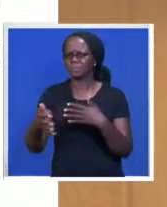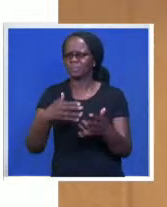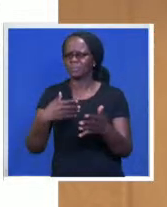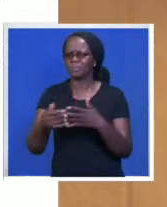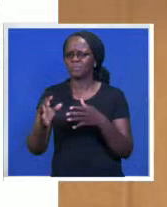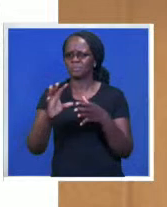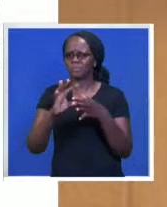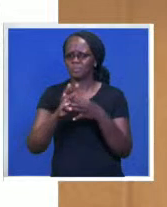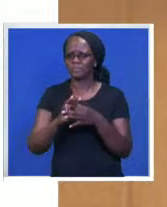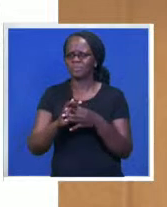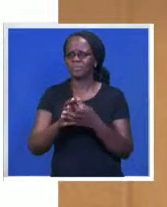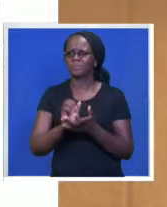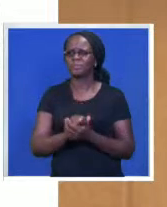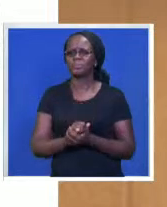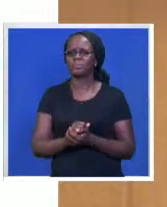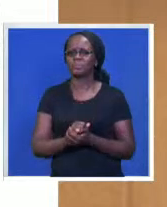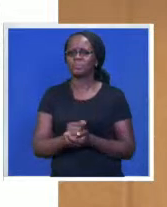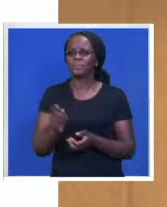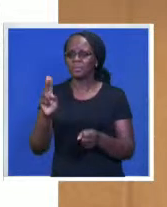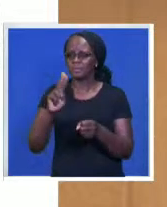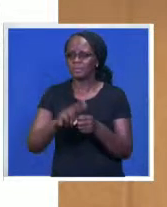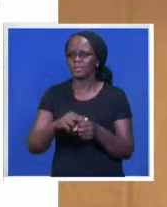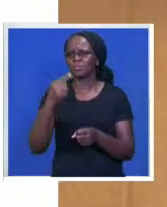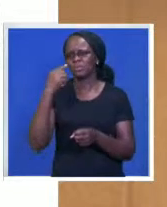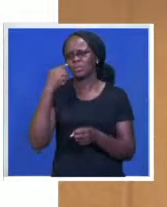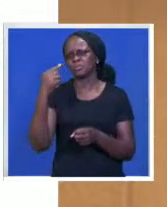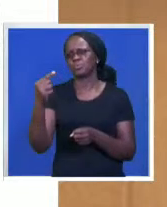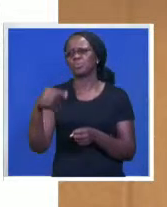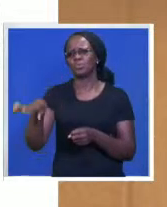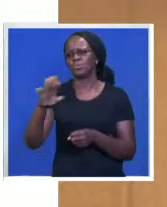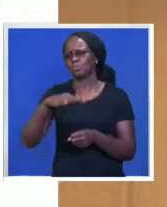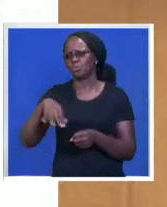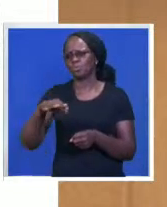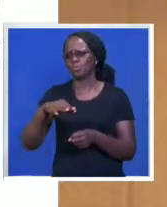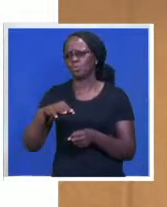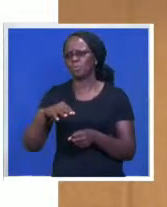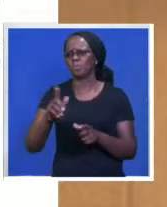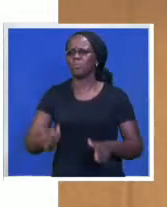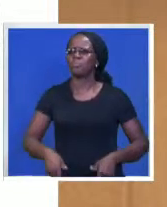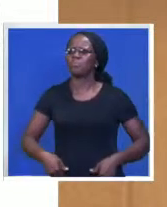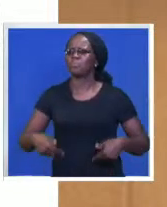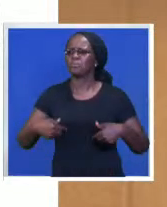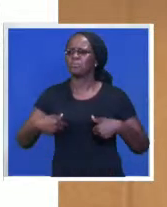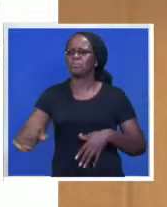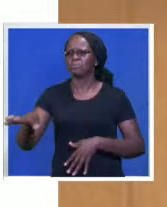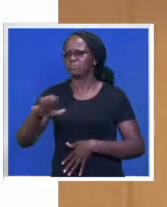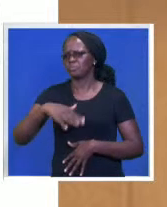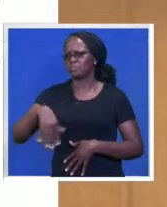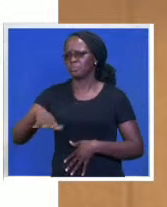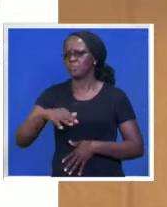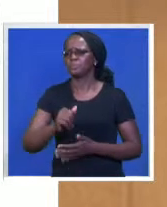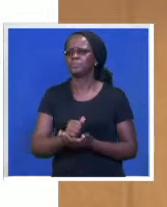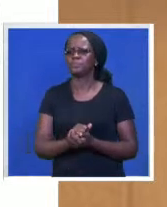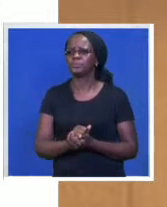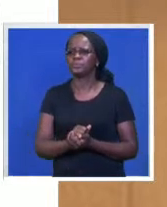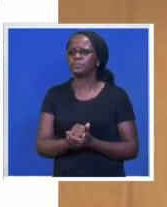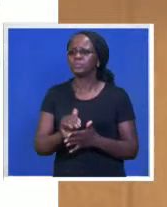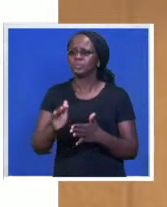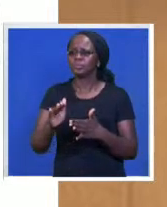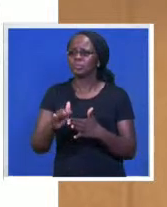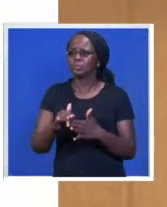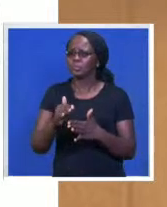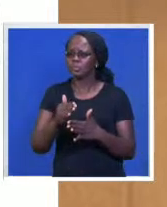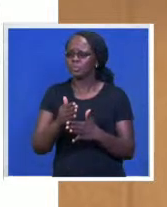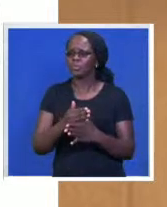ones who look after you in all your young lives. Now, this is because your parents or guardian